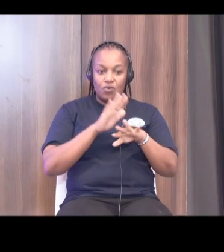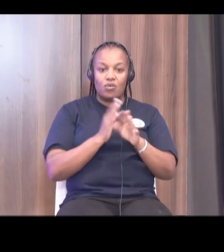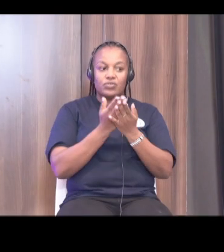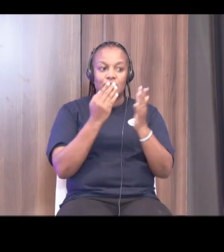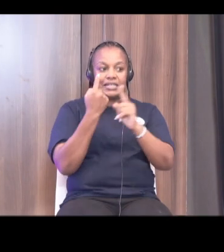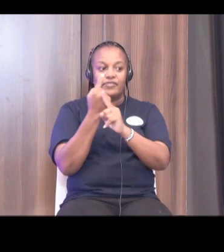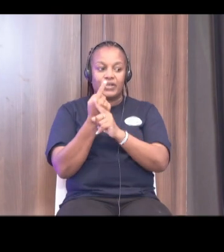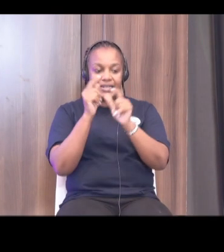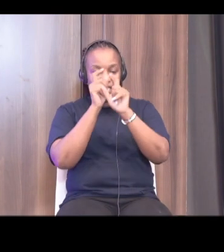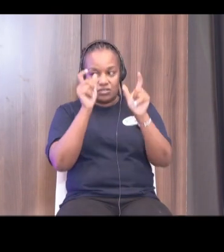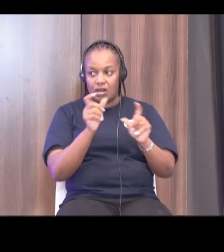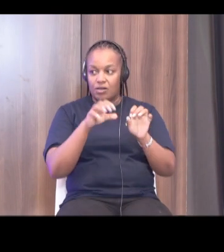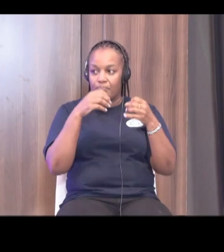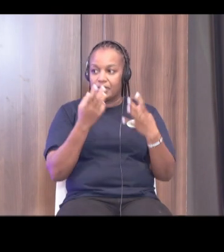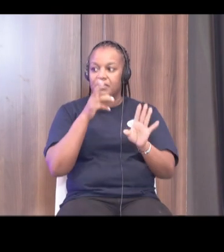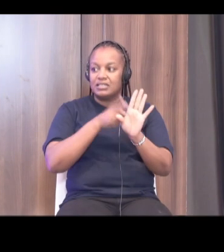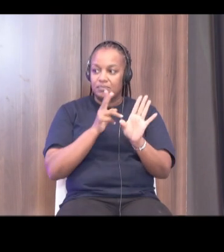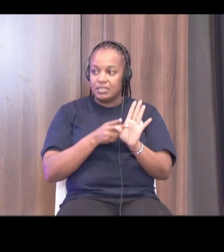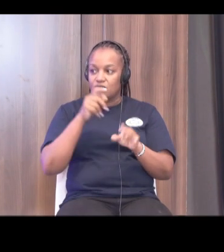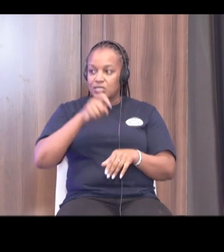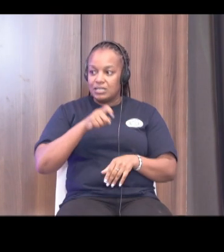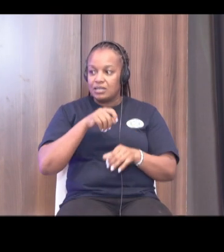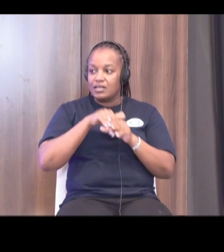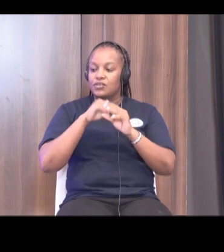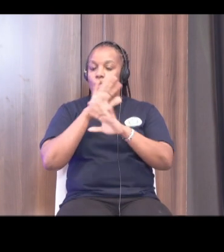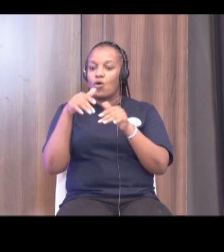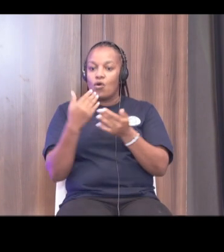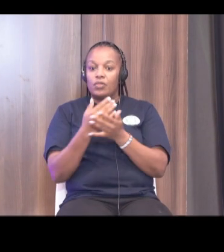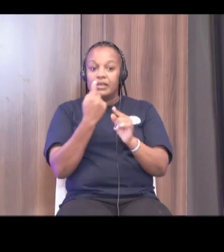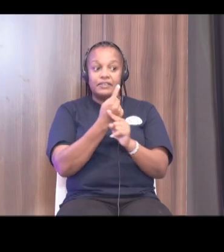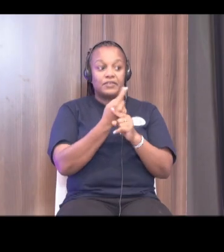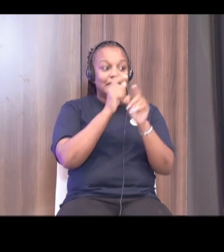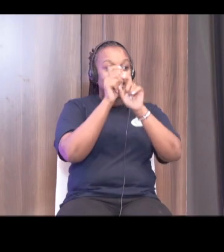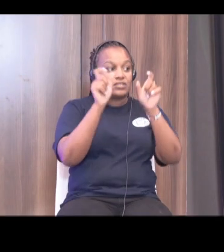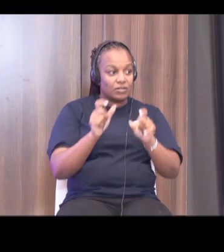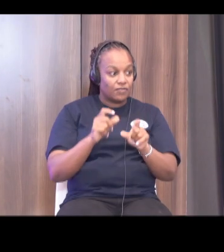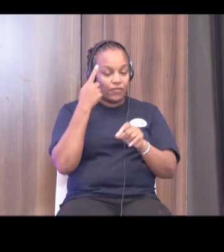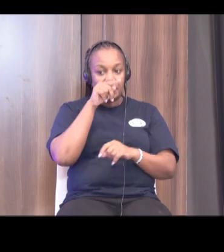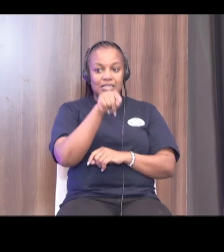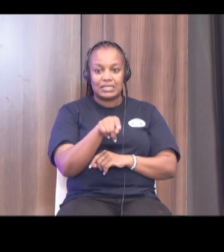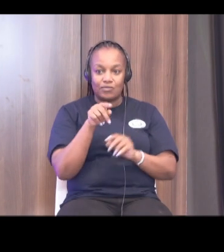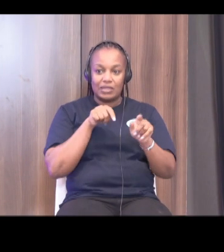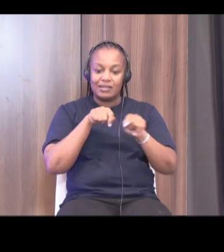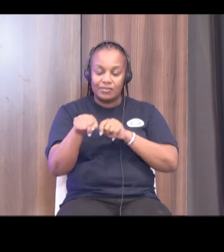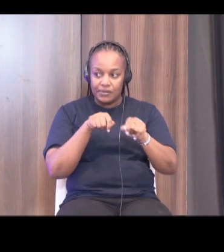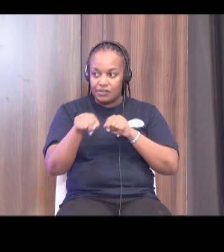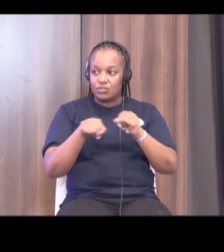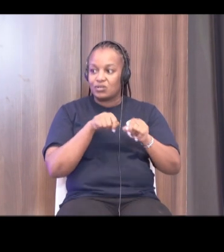regions and how many participants you would need in all the different regions. So for this reasons, with regulatory authorities, as you've